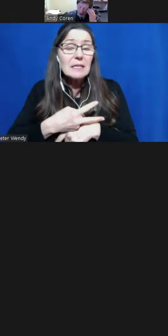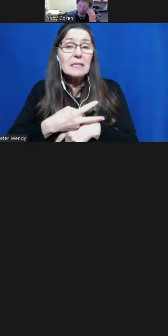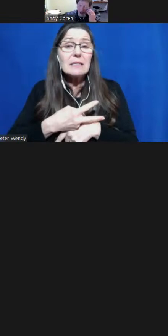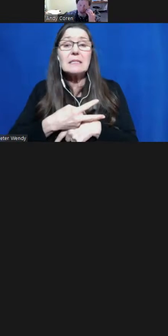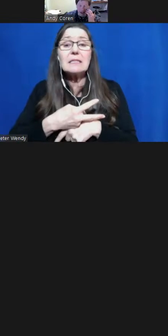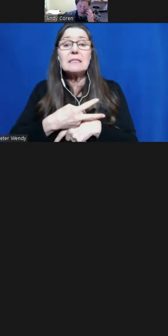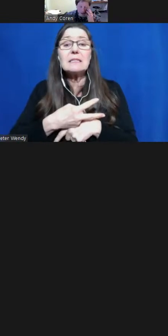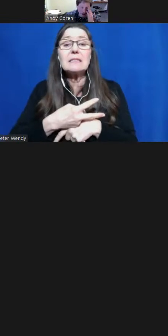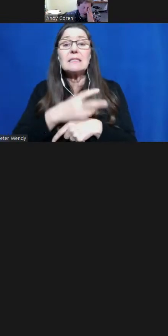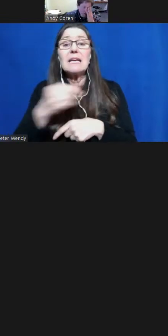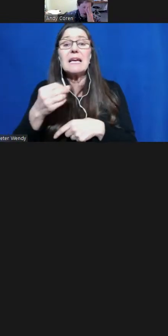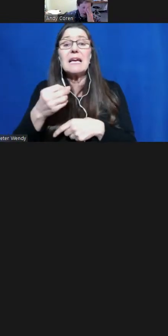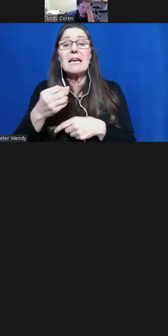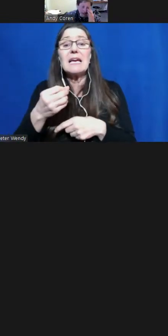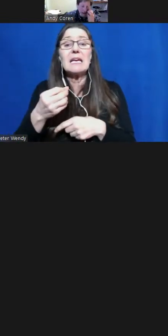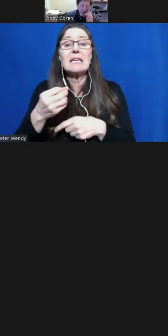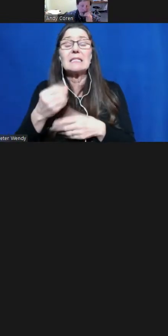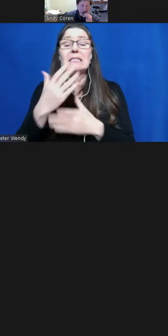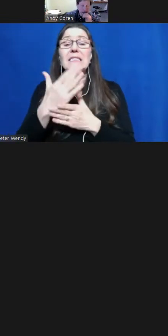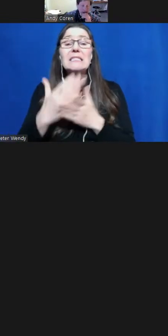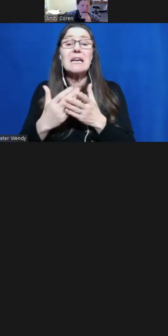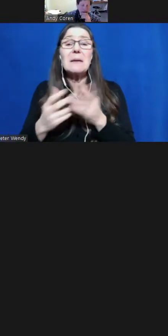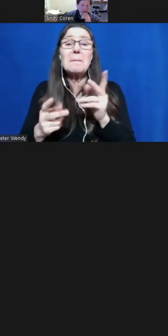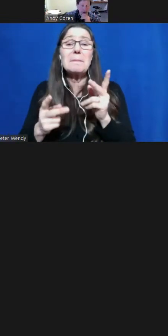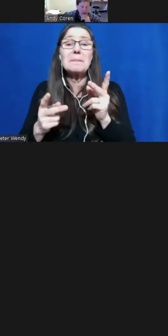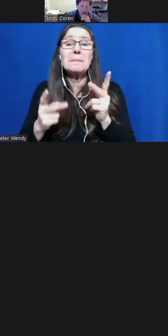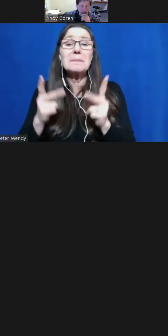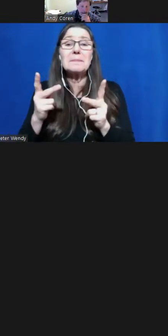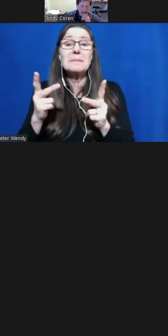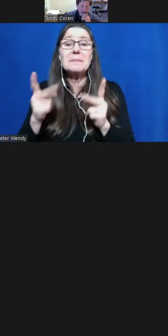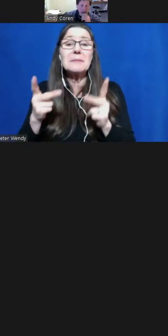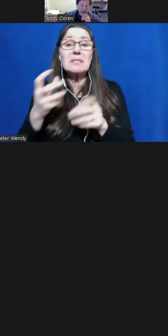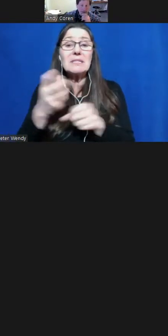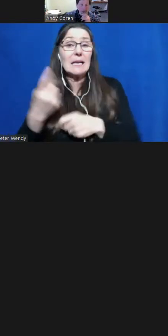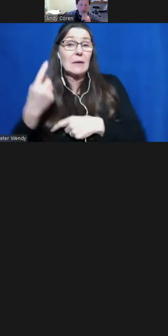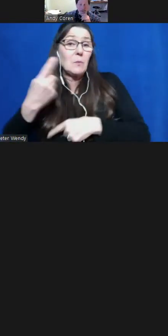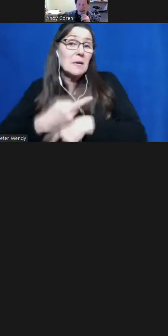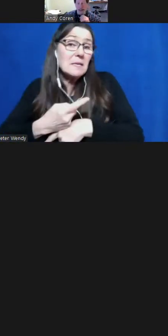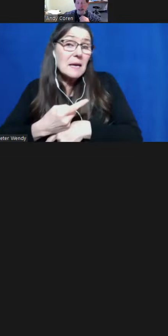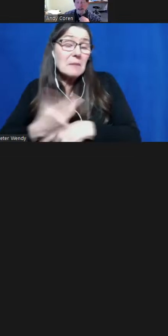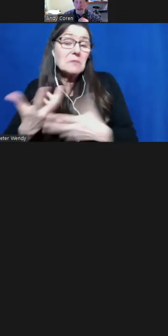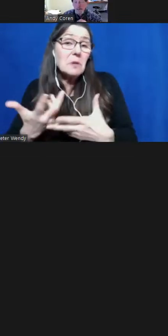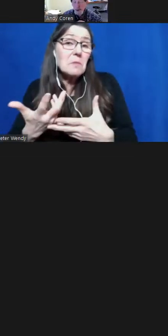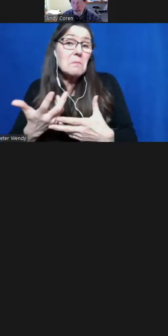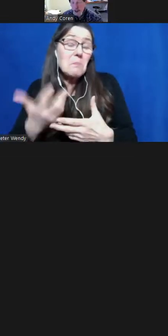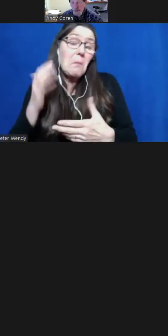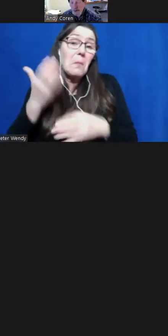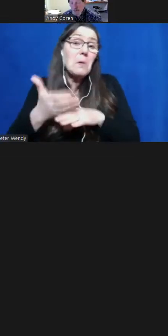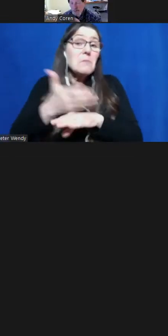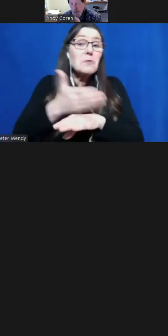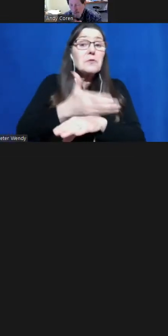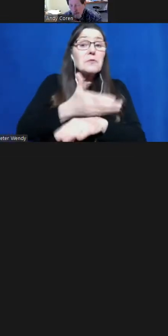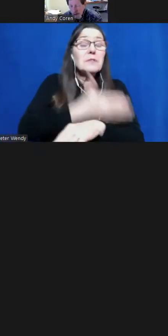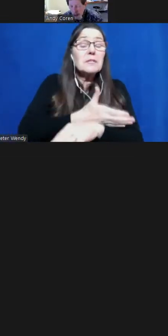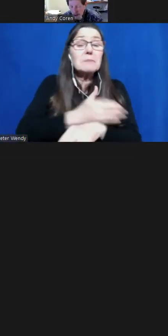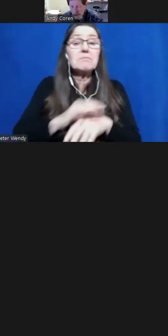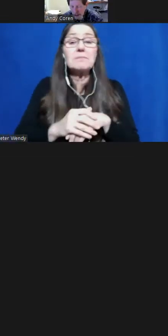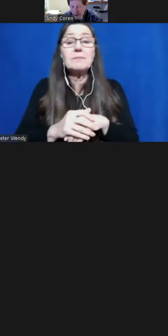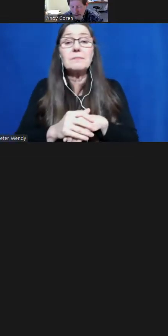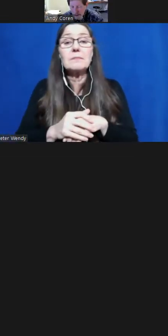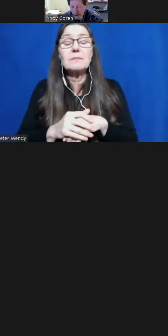And higher. There are some that are getting it within 1 day. So it's improving, and they've